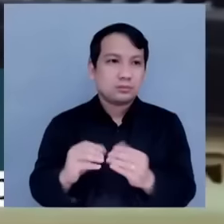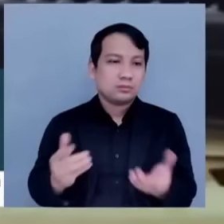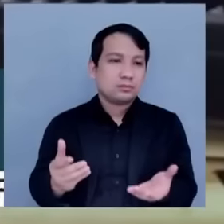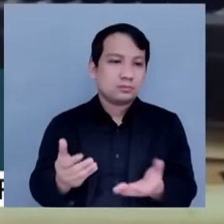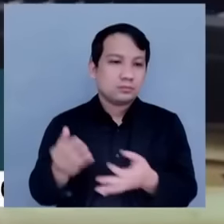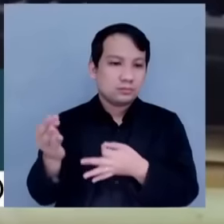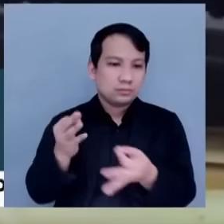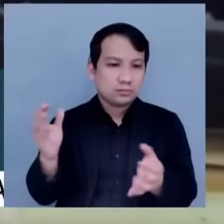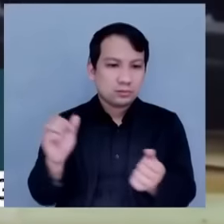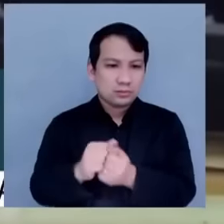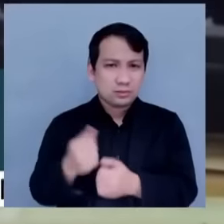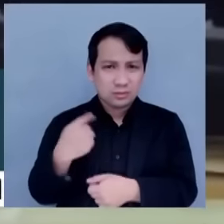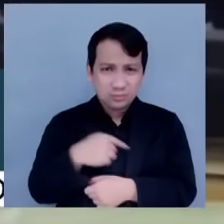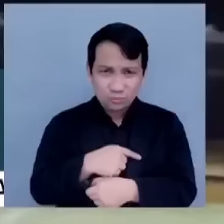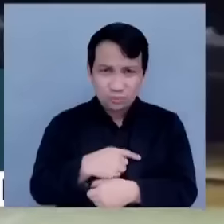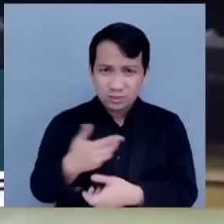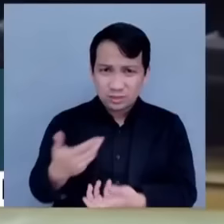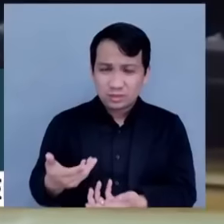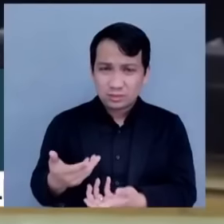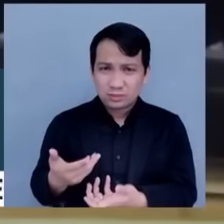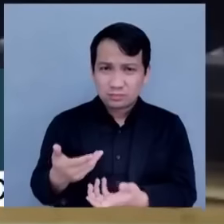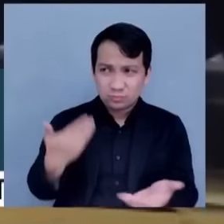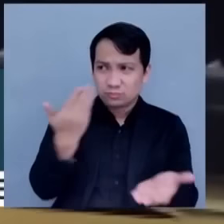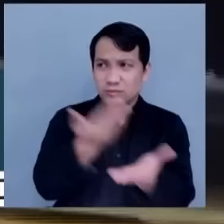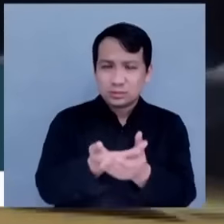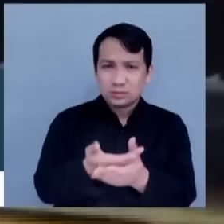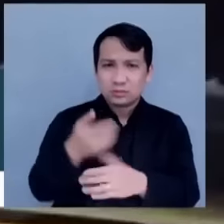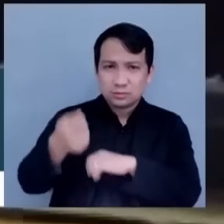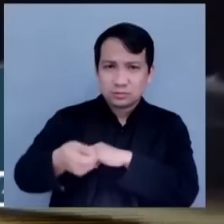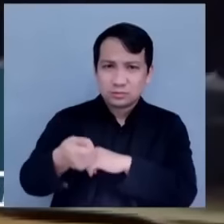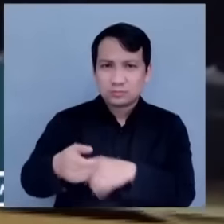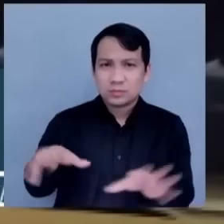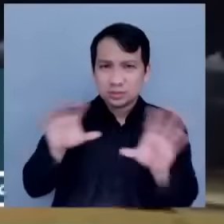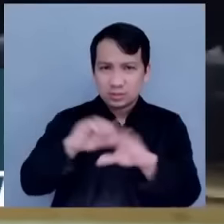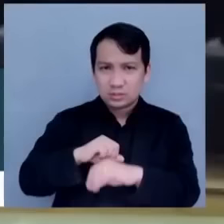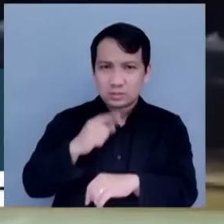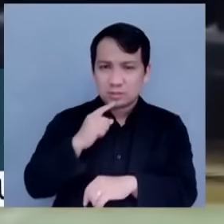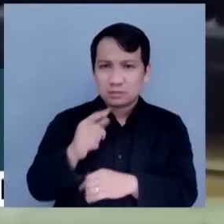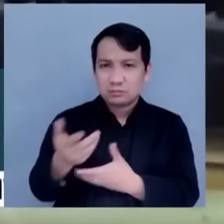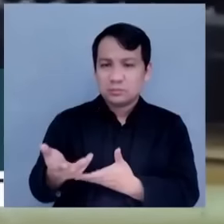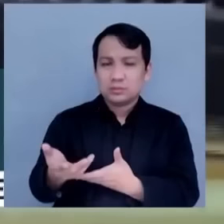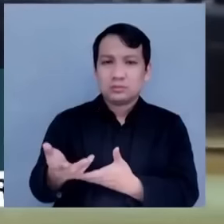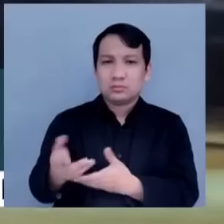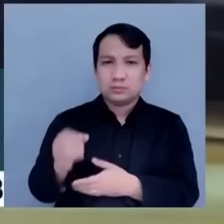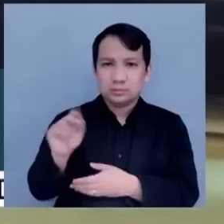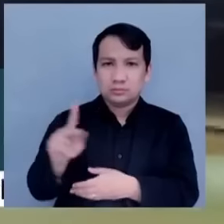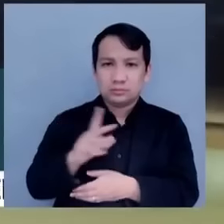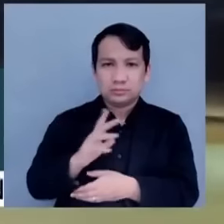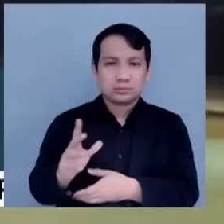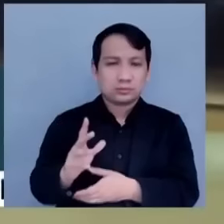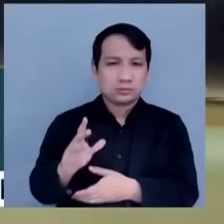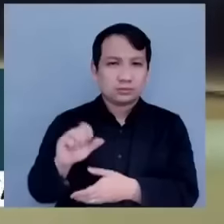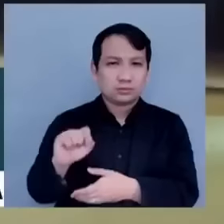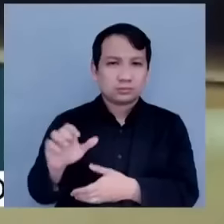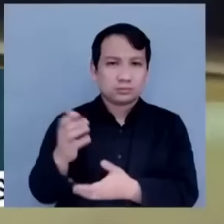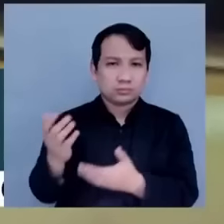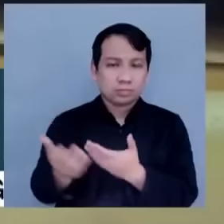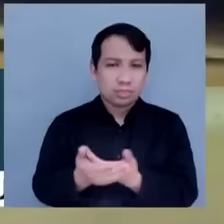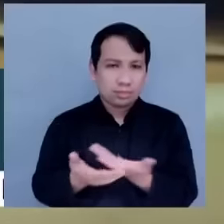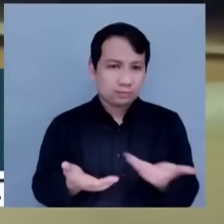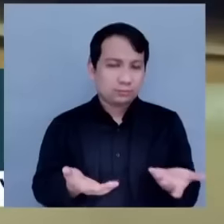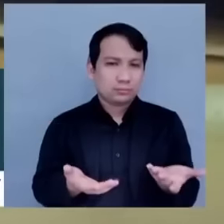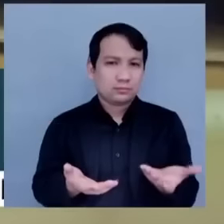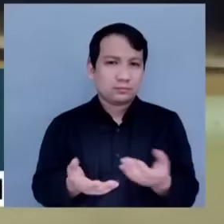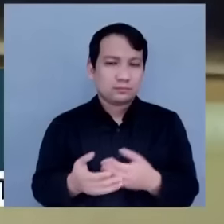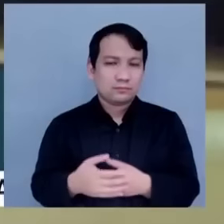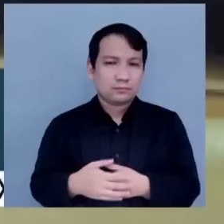ko eh. Mag-attend ka sa court, sa Senate. After that, kung okay ka na, wala ka naman kaso eh. So, nasa, why burden